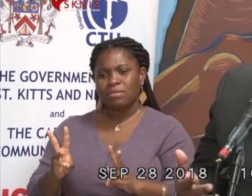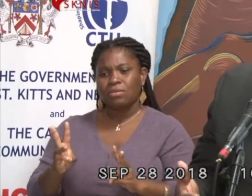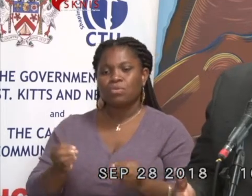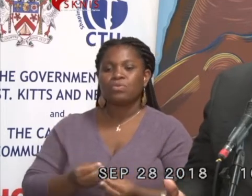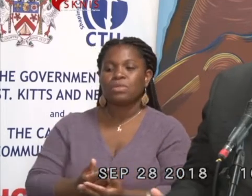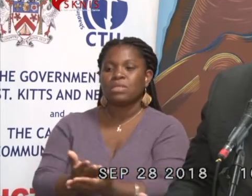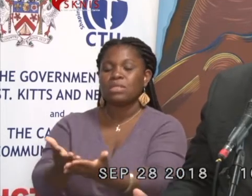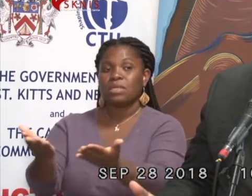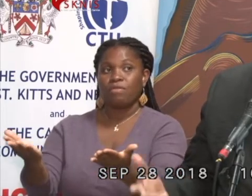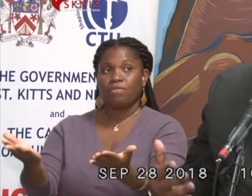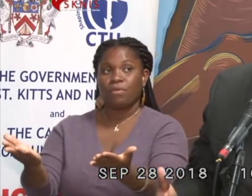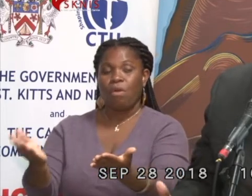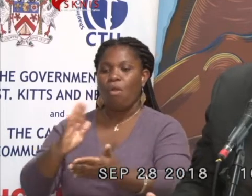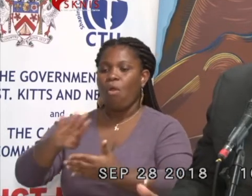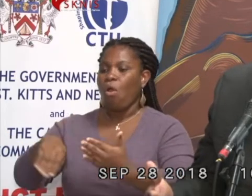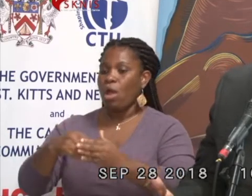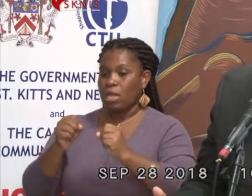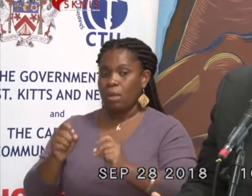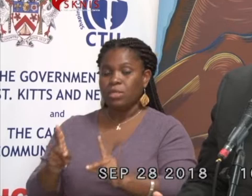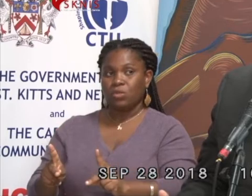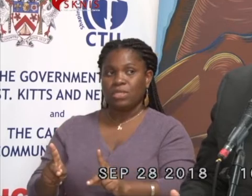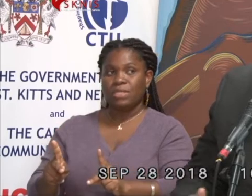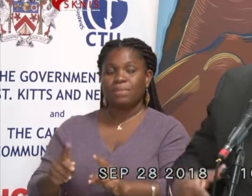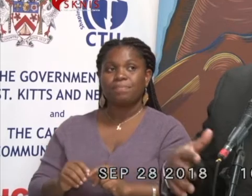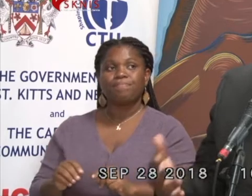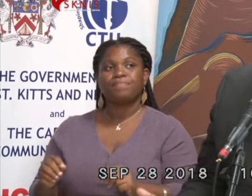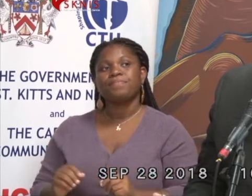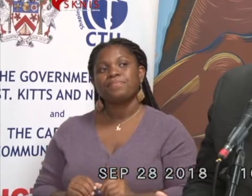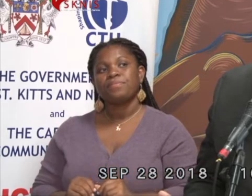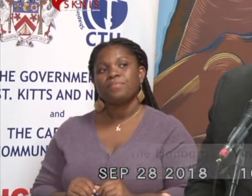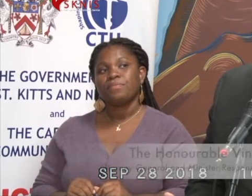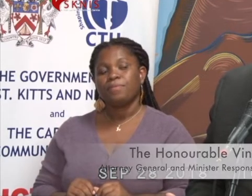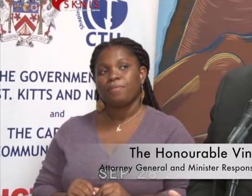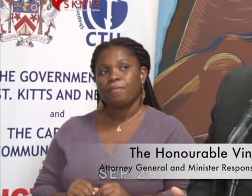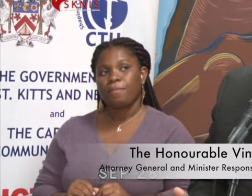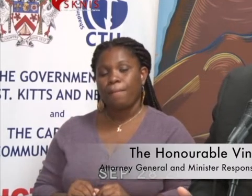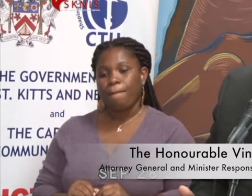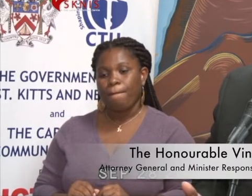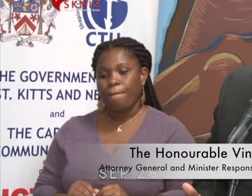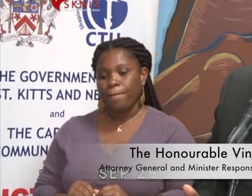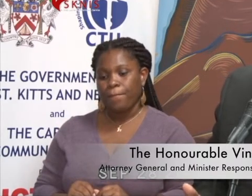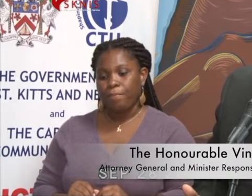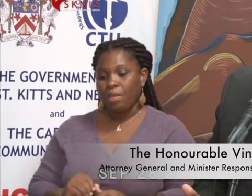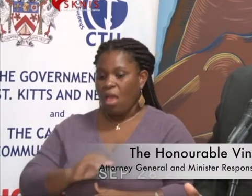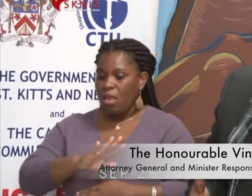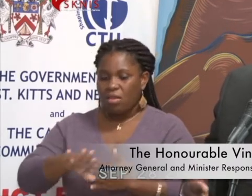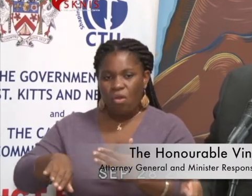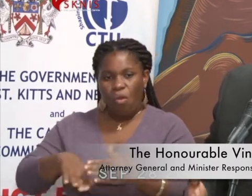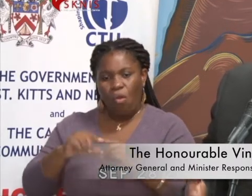the whole sector, the whole industry, the whole environment of information and communication